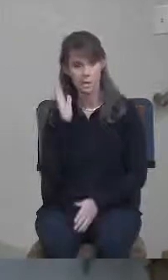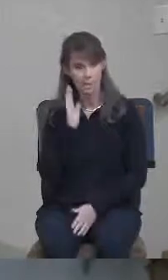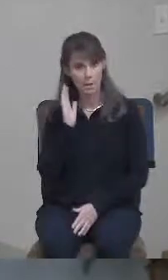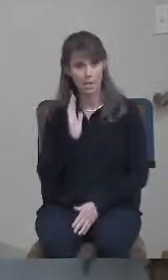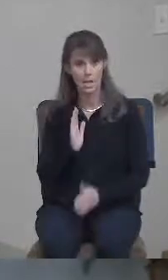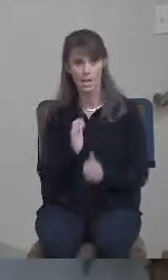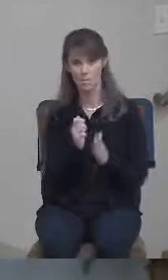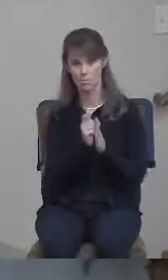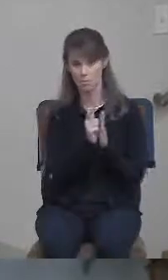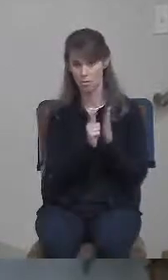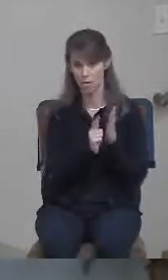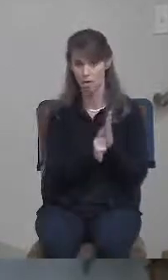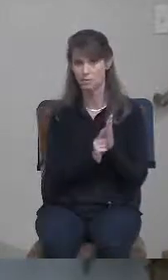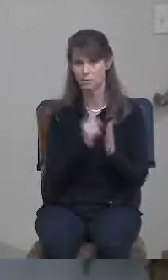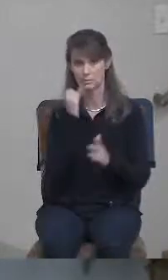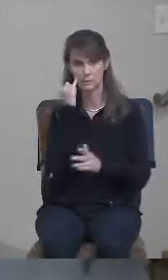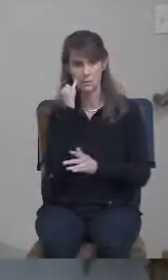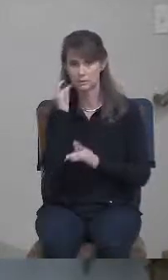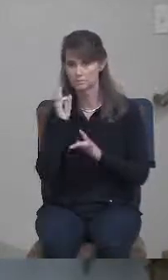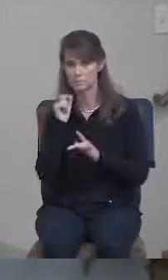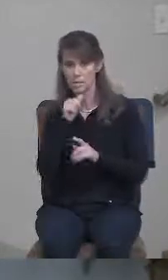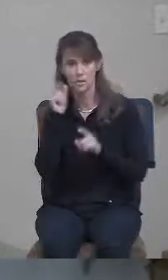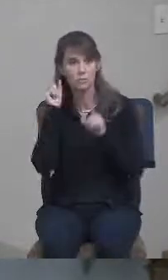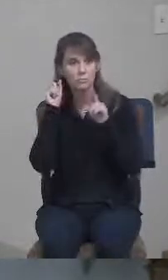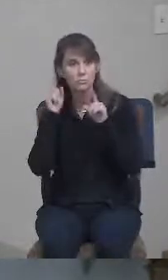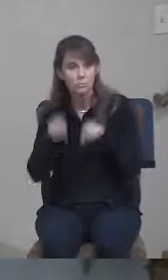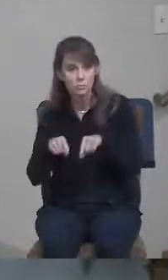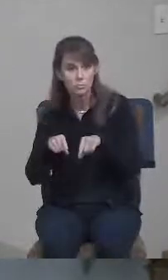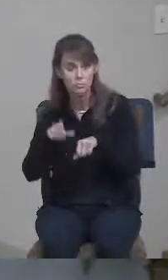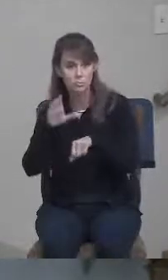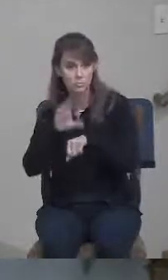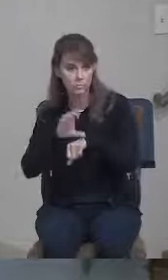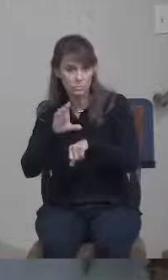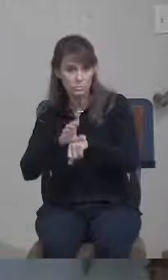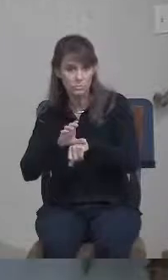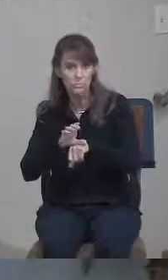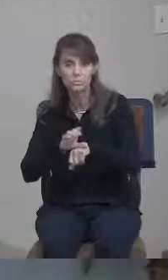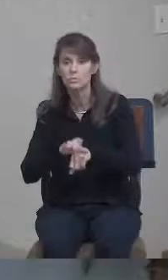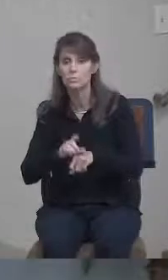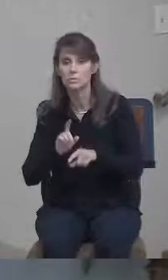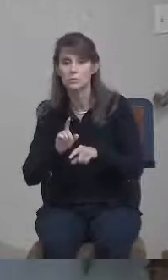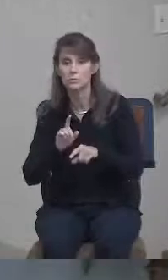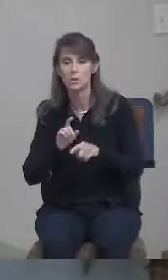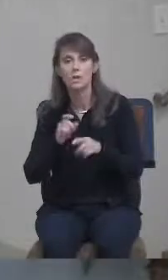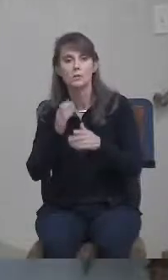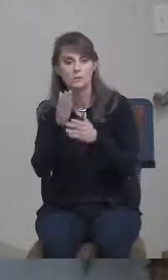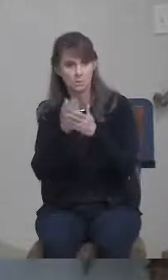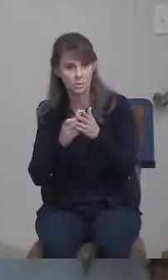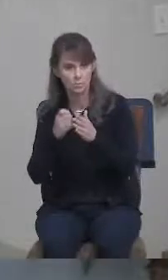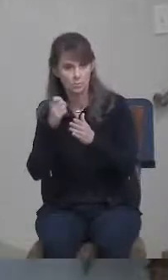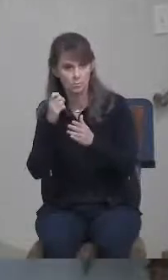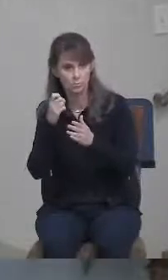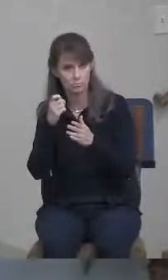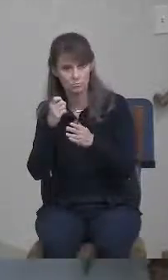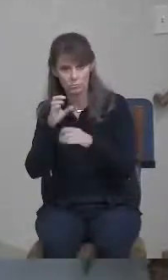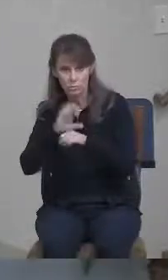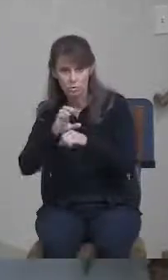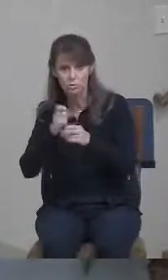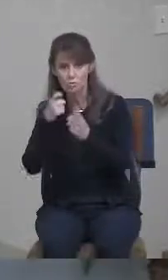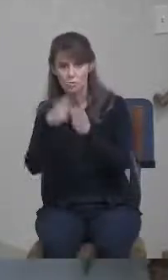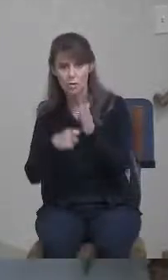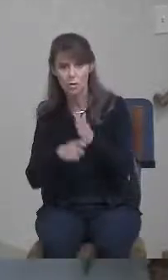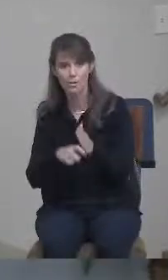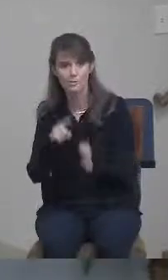guilty party 1 shilling instead of a pound of coffee. And then by